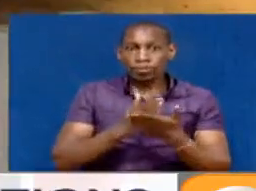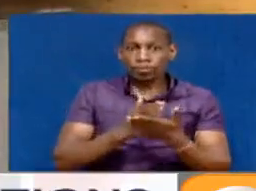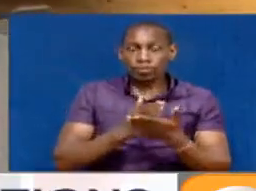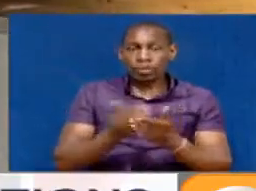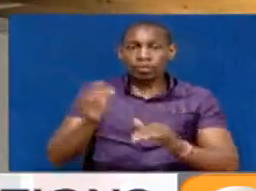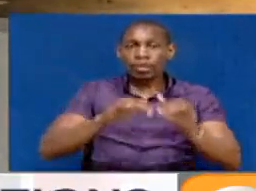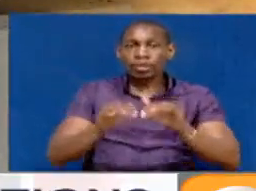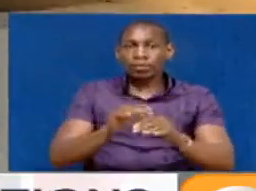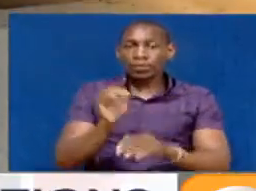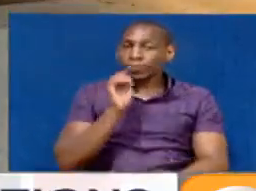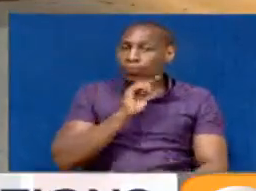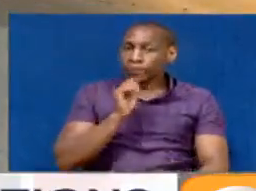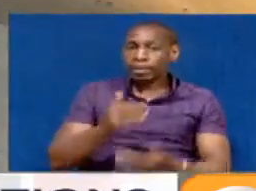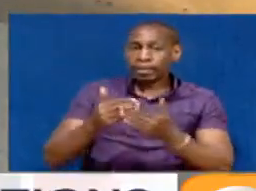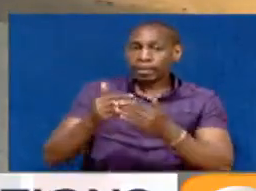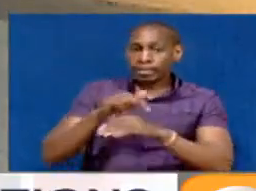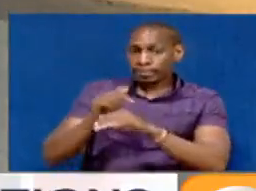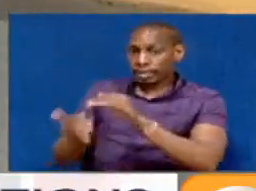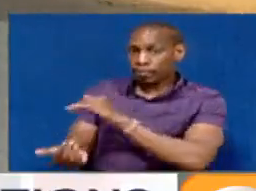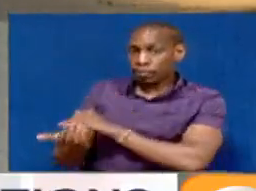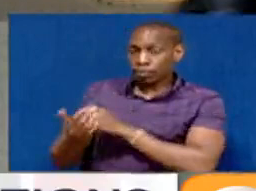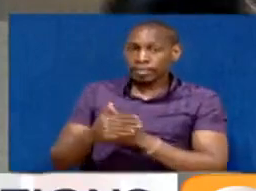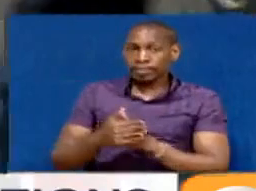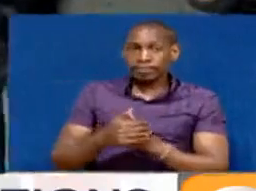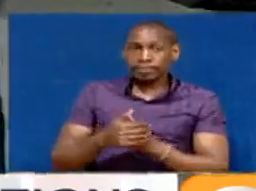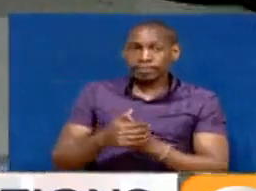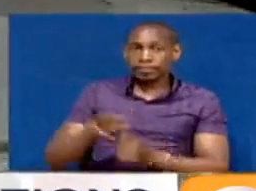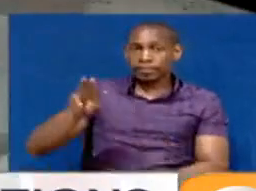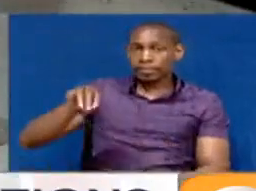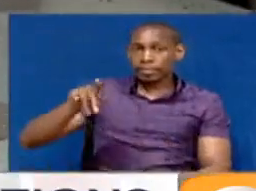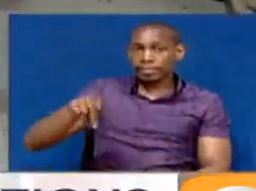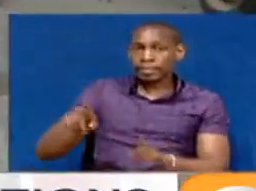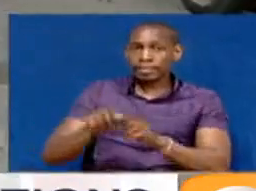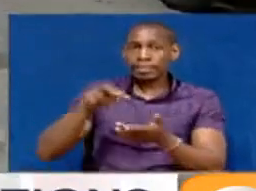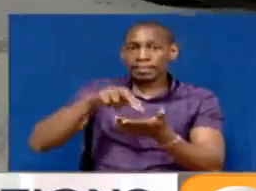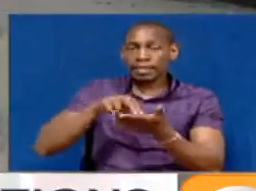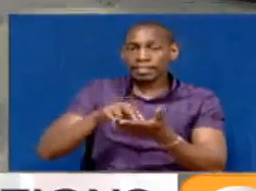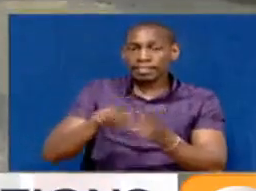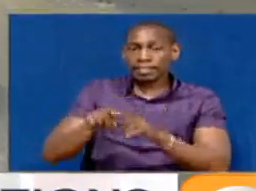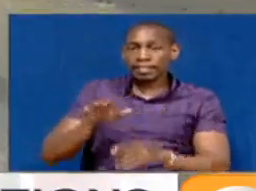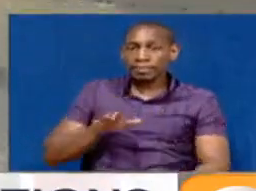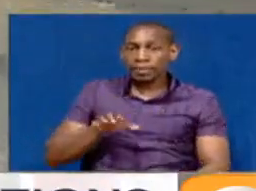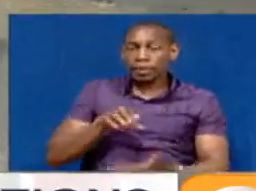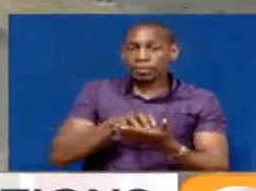closely contested race. Earlier in the morning, the incumbent MP, and he's also running for the seat,